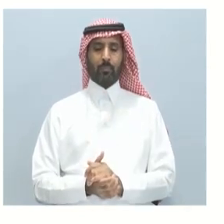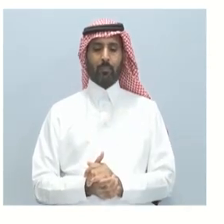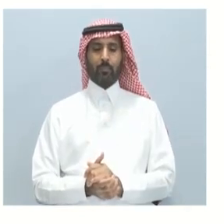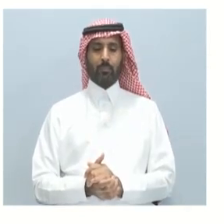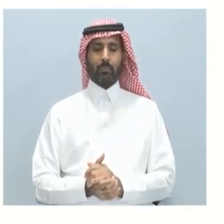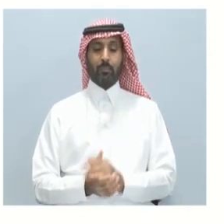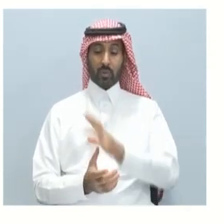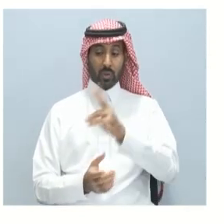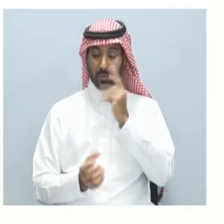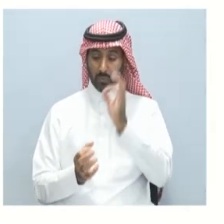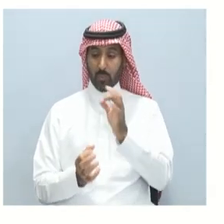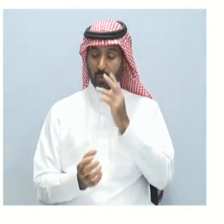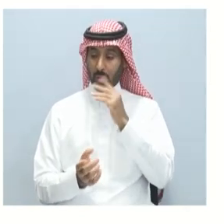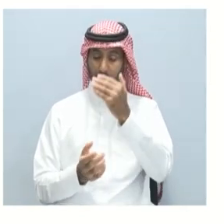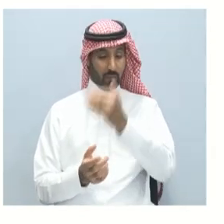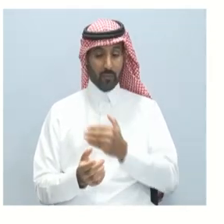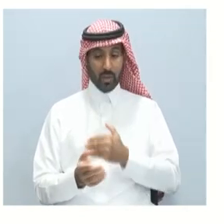had to have everything planned.